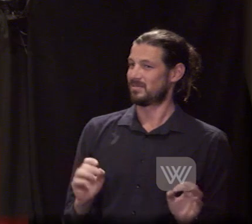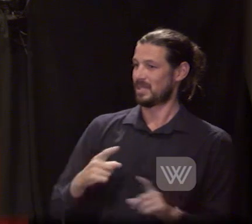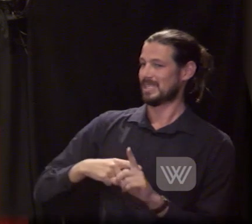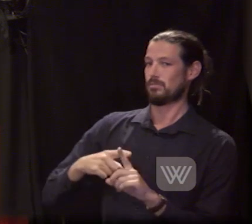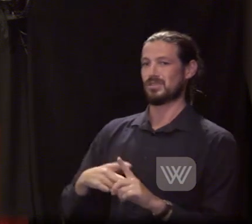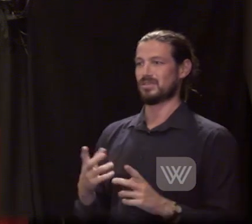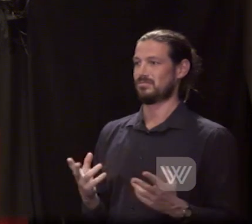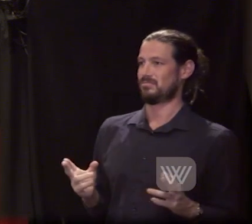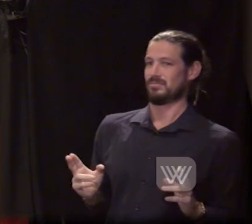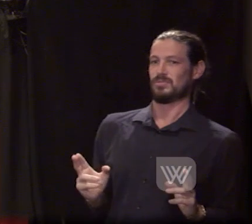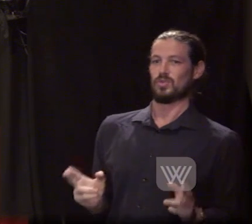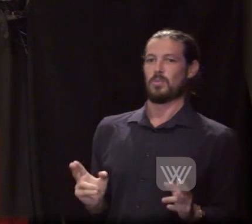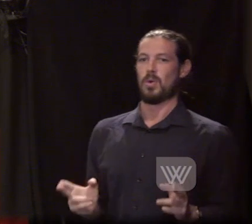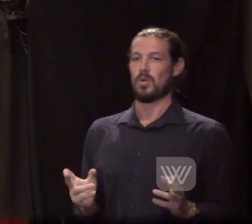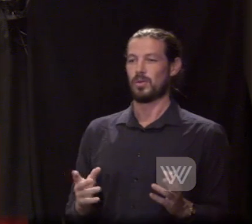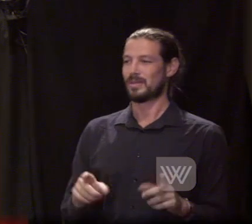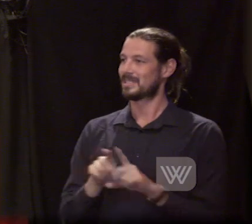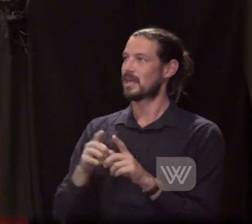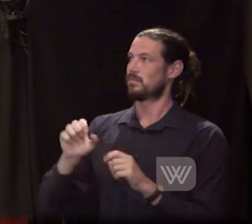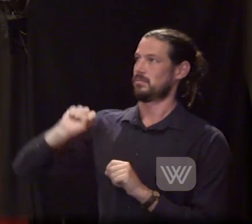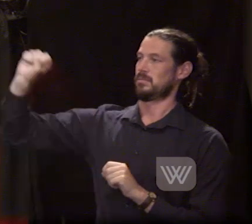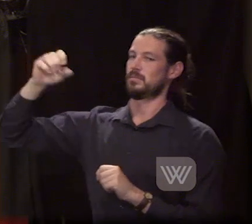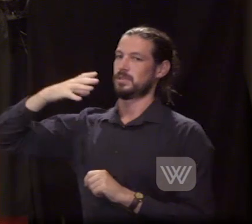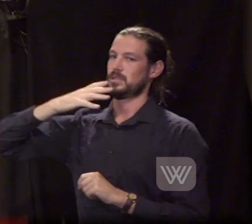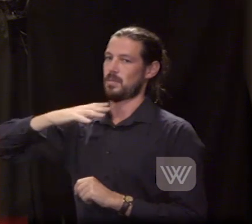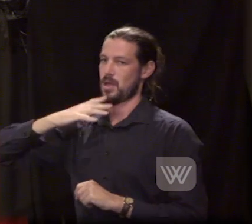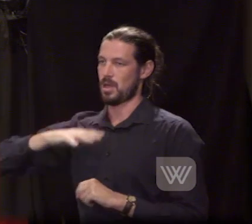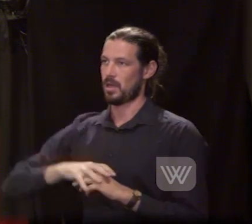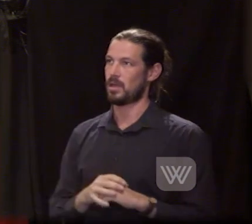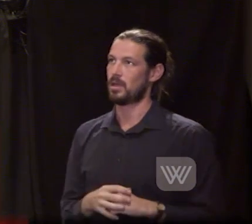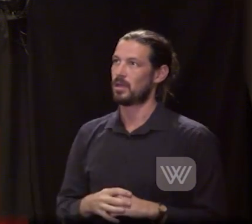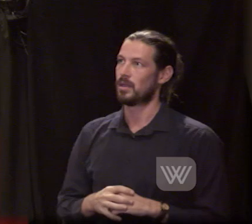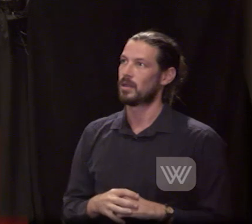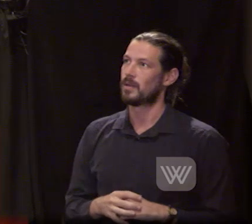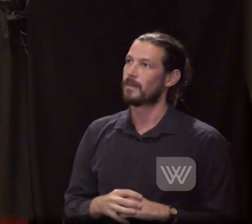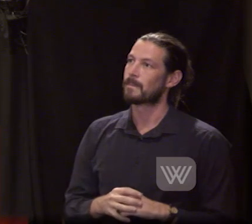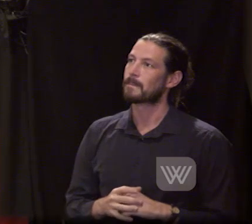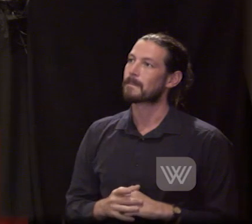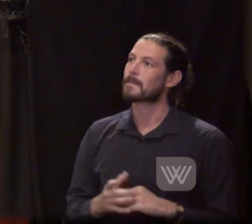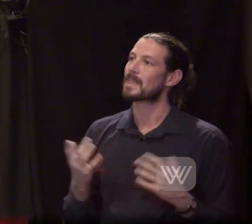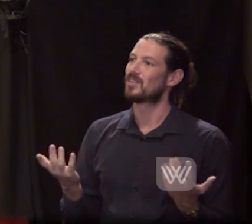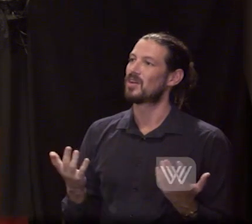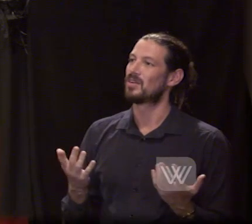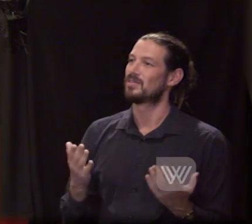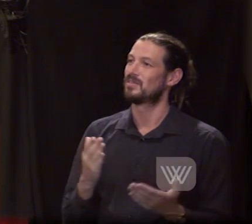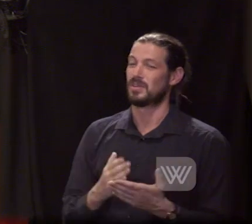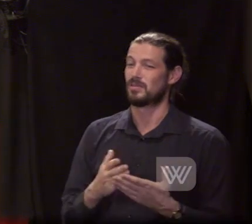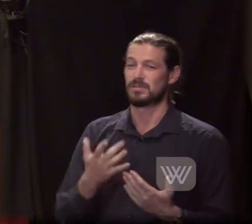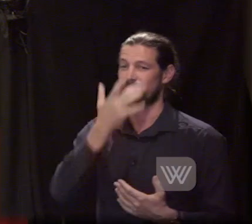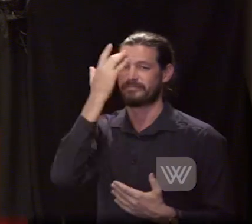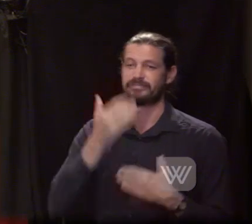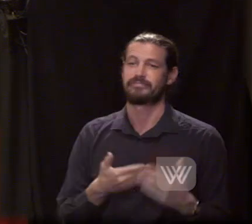So for us, it was not really having to suspend disbelief, but it was just a fact of reality, and that's how we